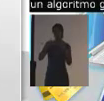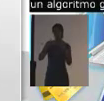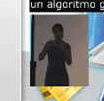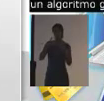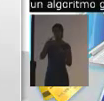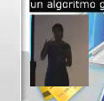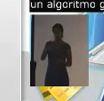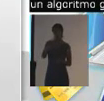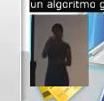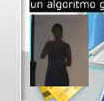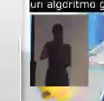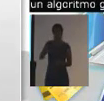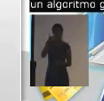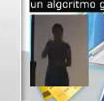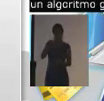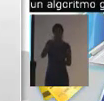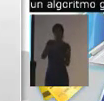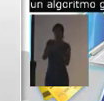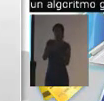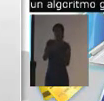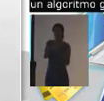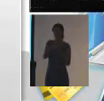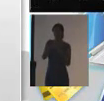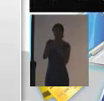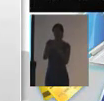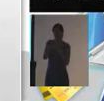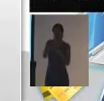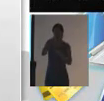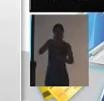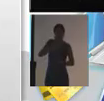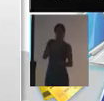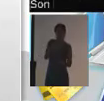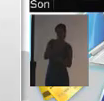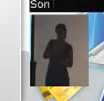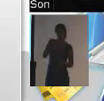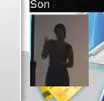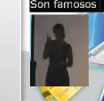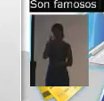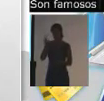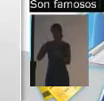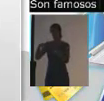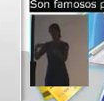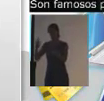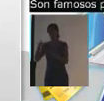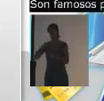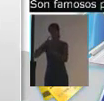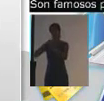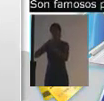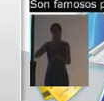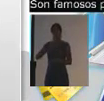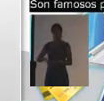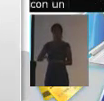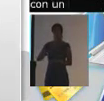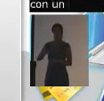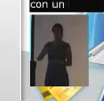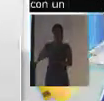because they take very long without having to work with a physical mean. Here in only 30 generations,